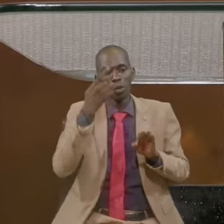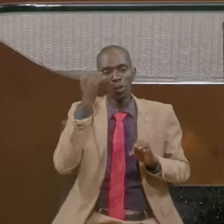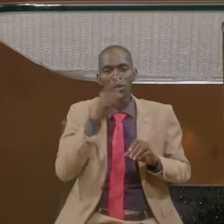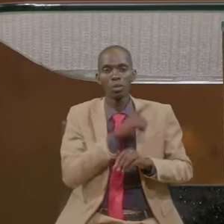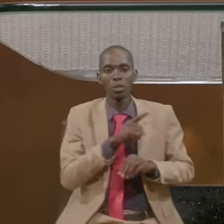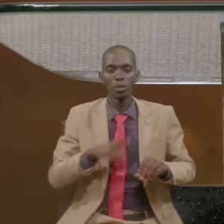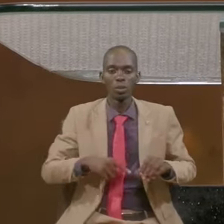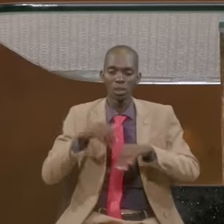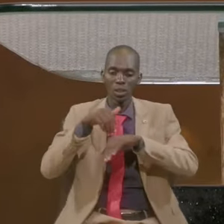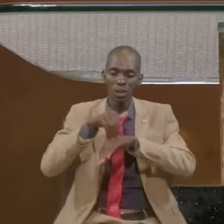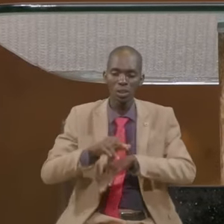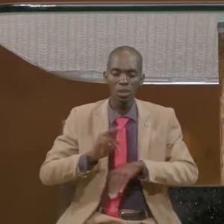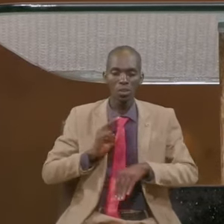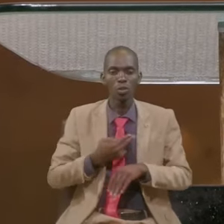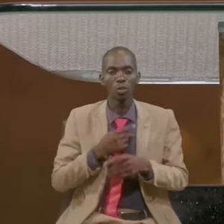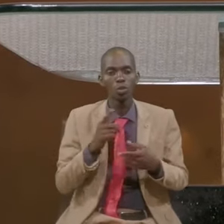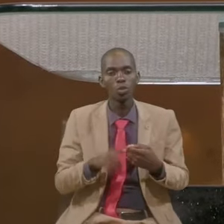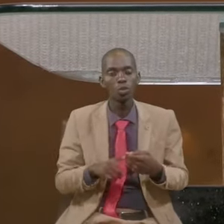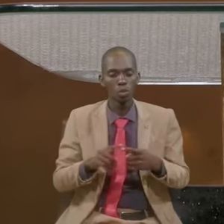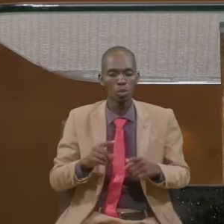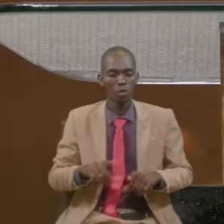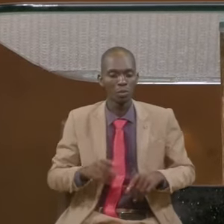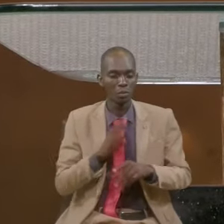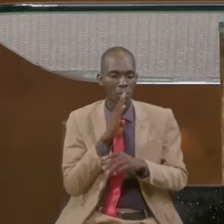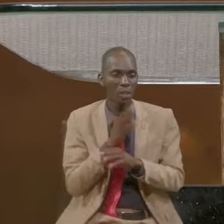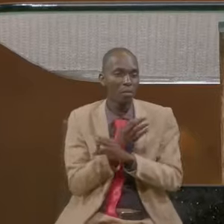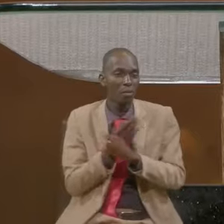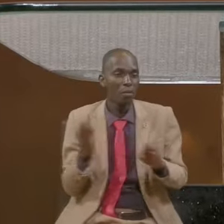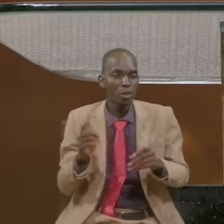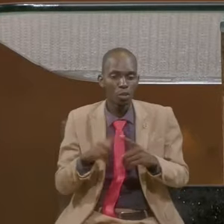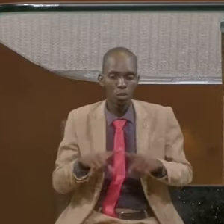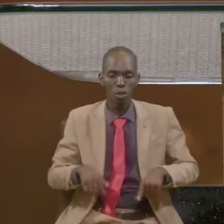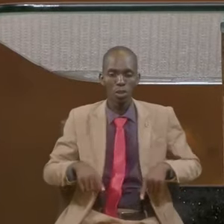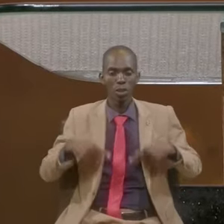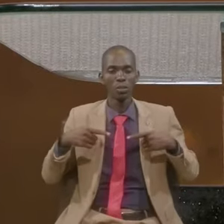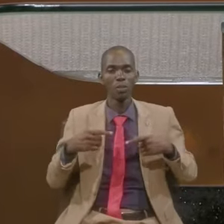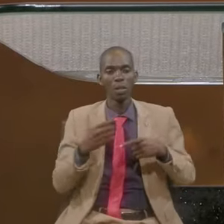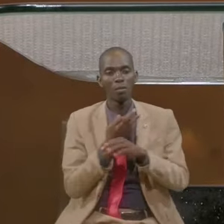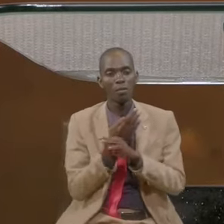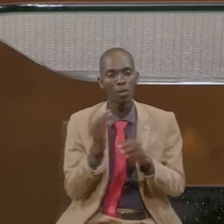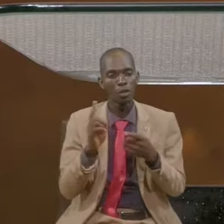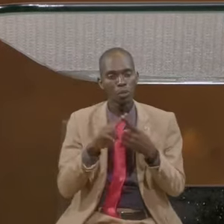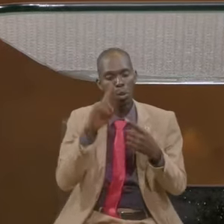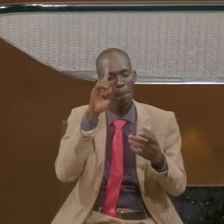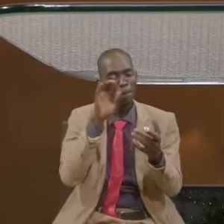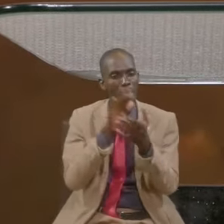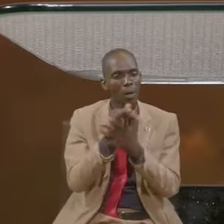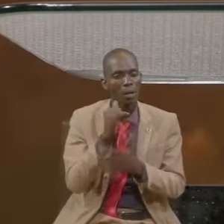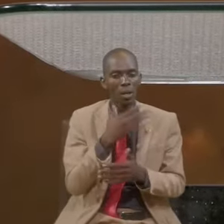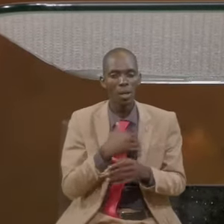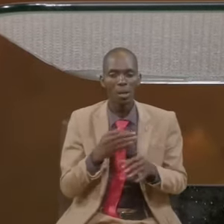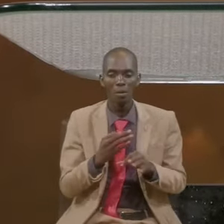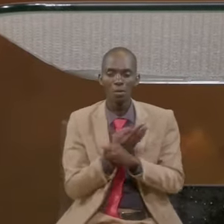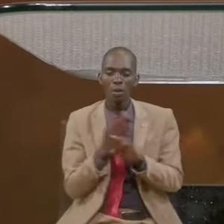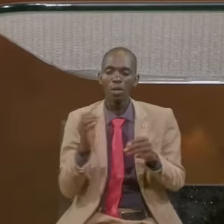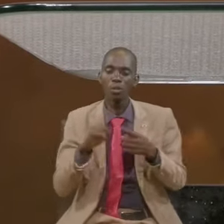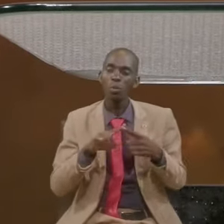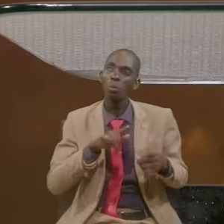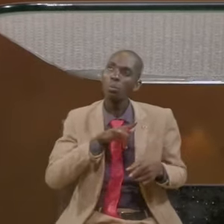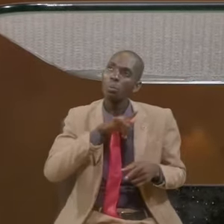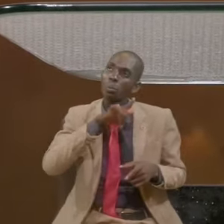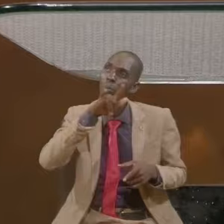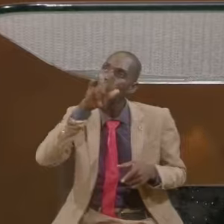live, and free to act, and free to believe, and free to soar so we can get